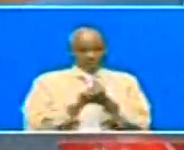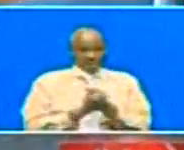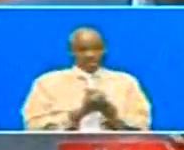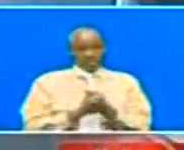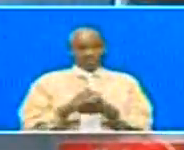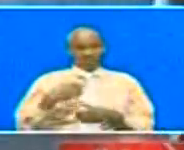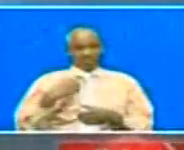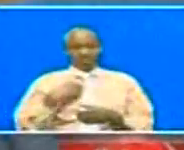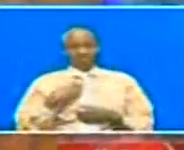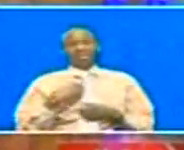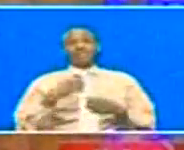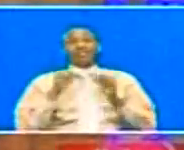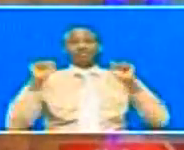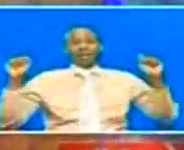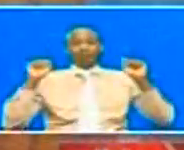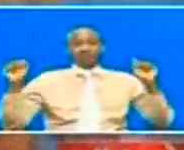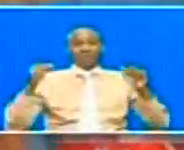Samson and Delilah.